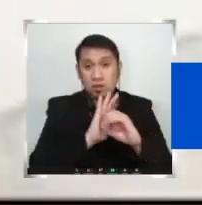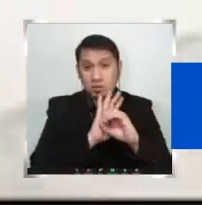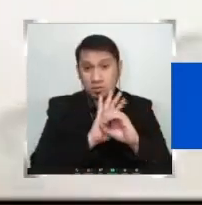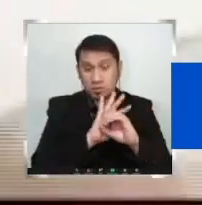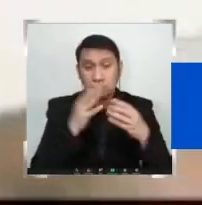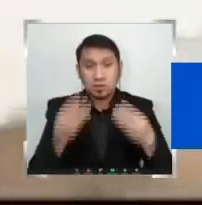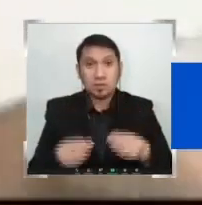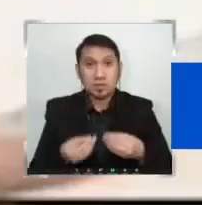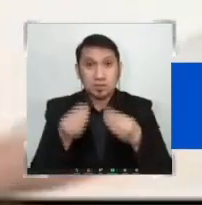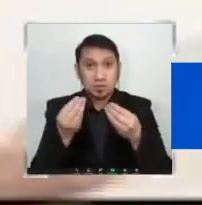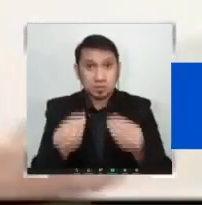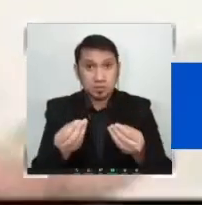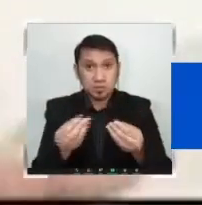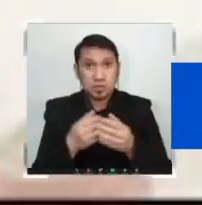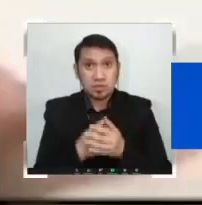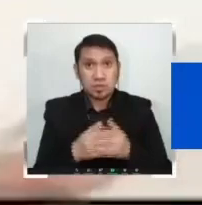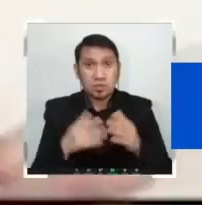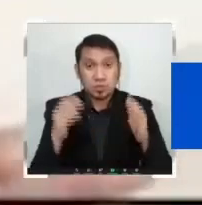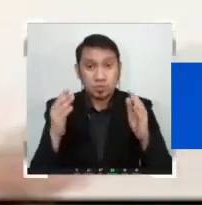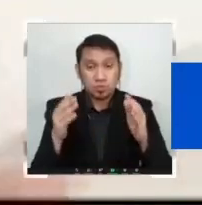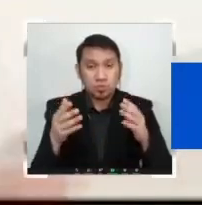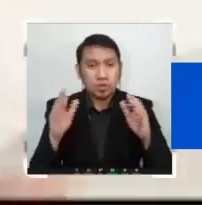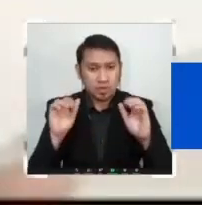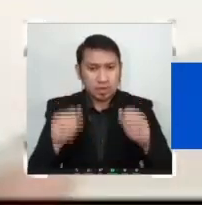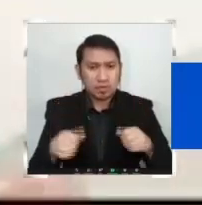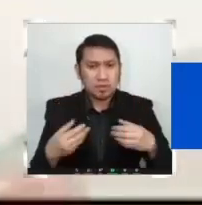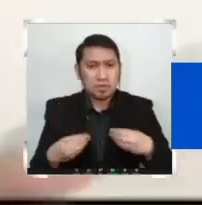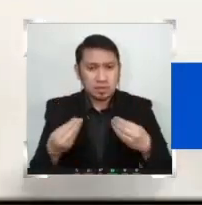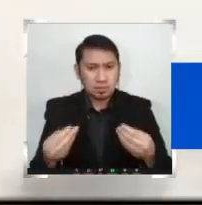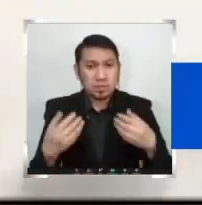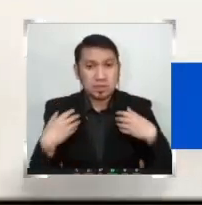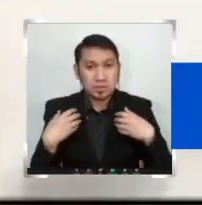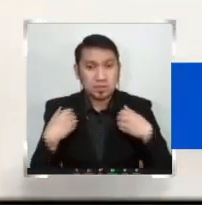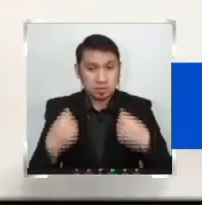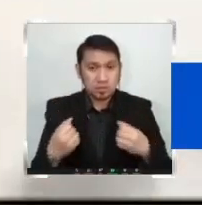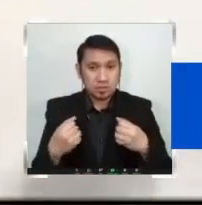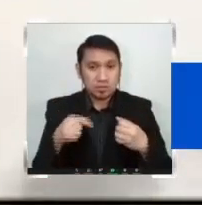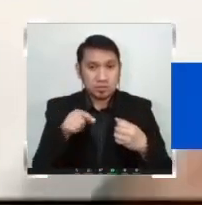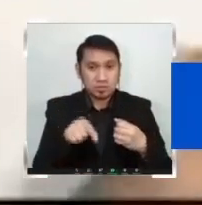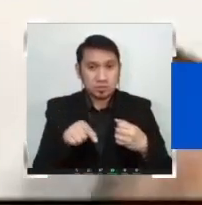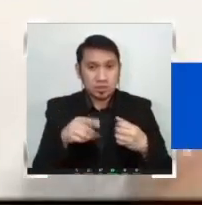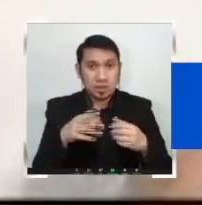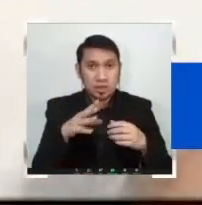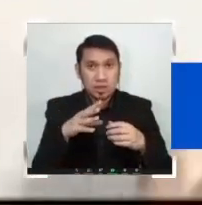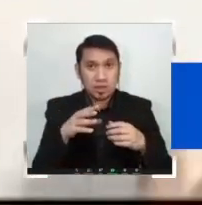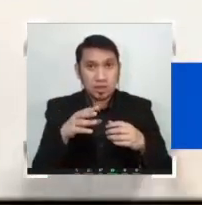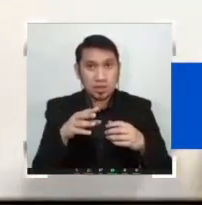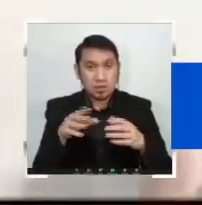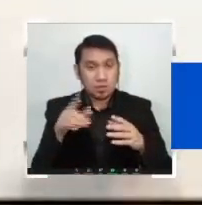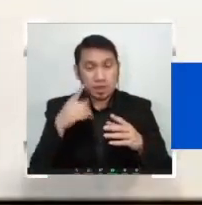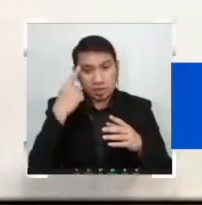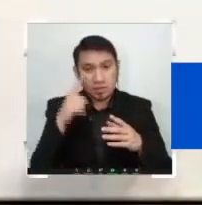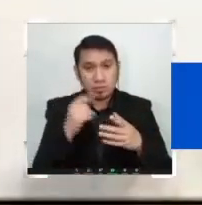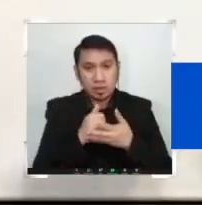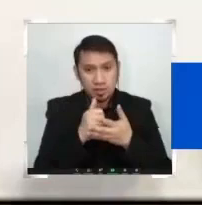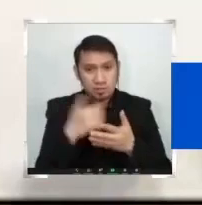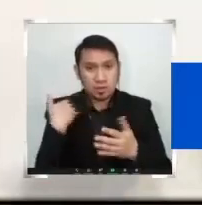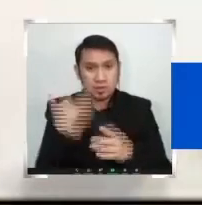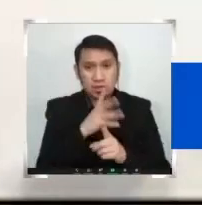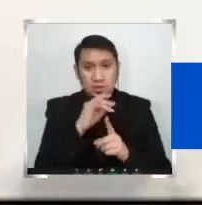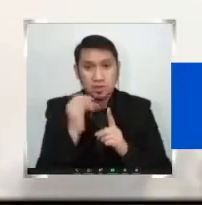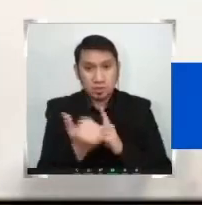population immunity that should stabilize our societies. This is the hope and the prayer. Omicron is actually a